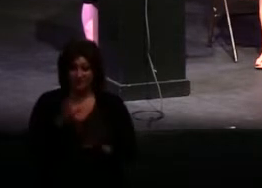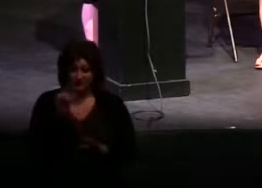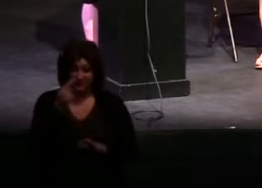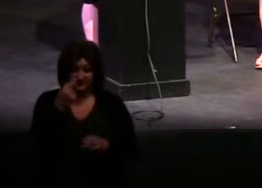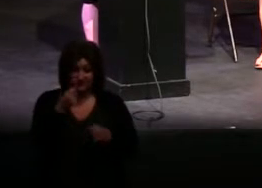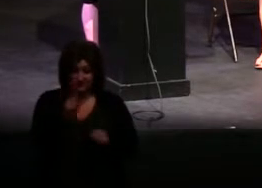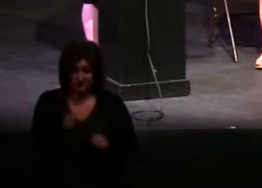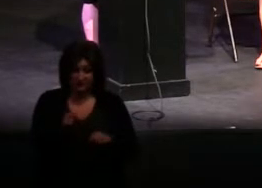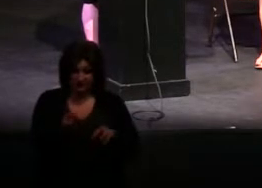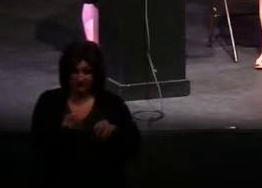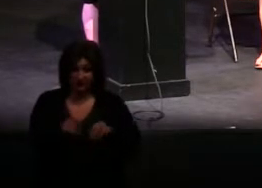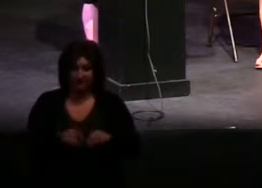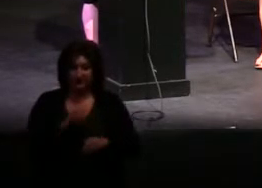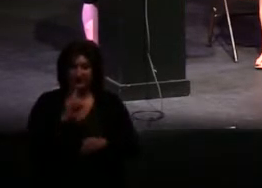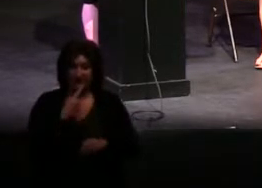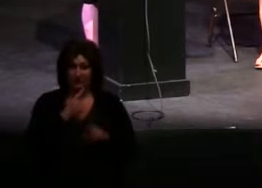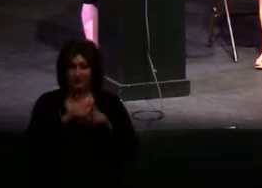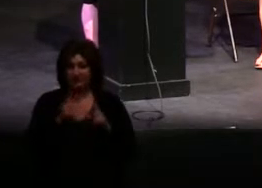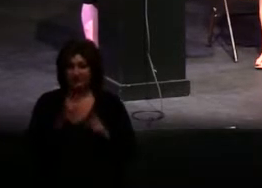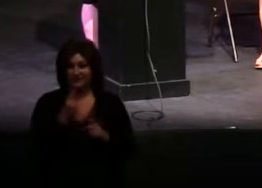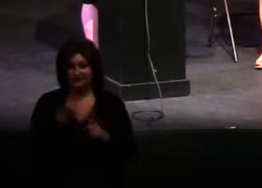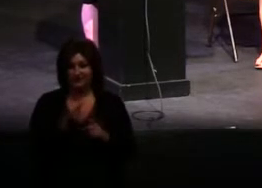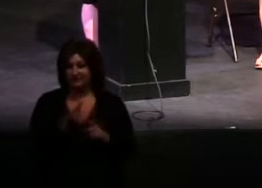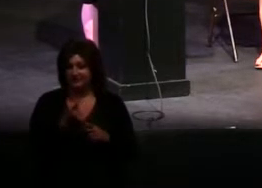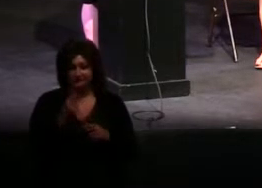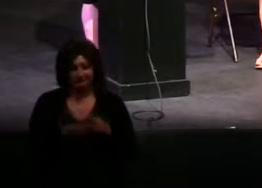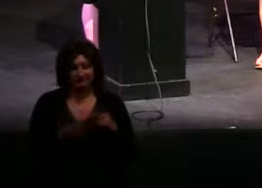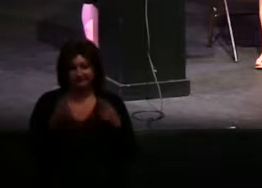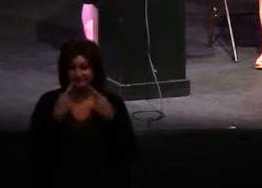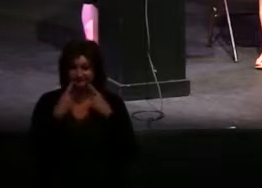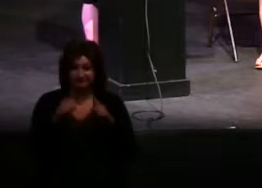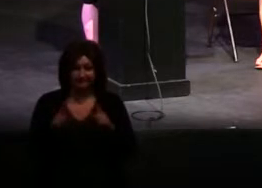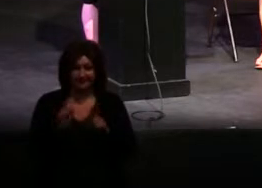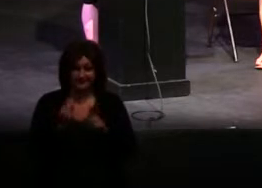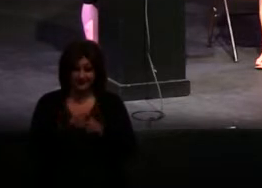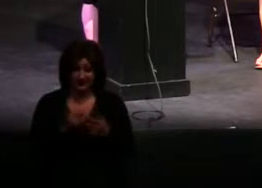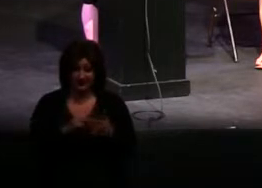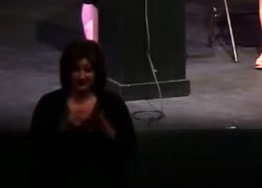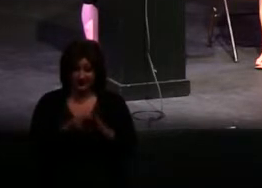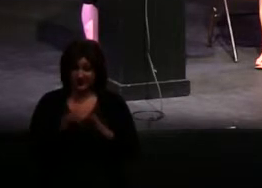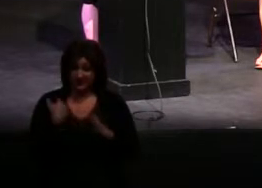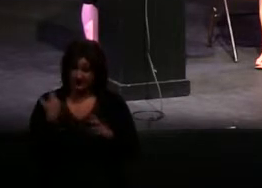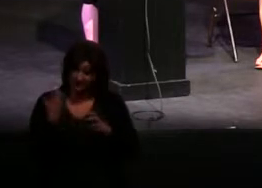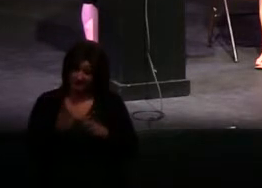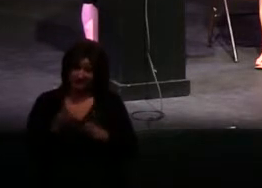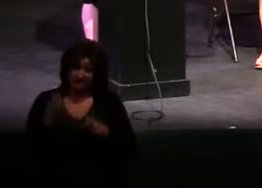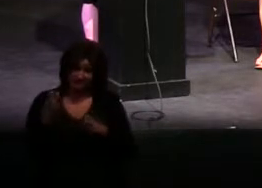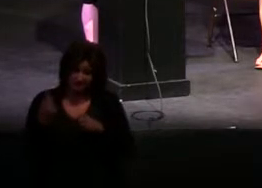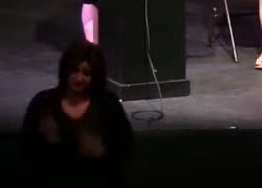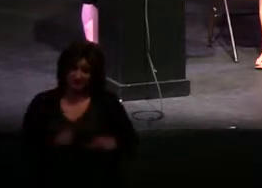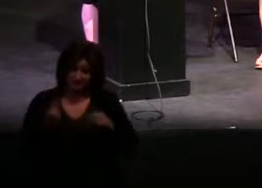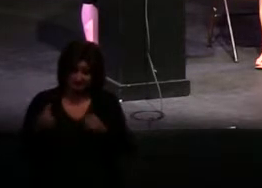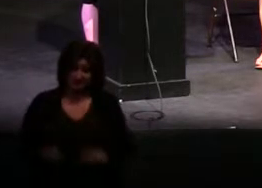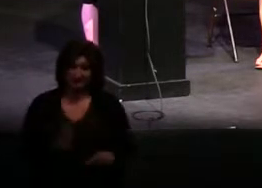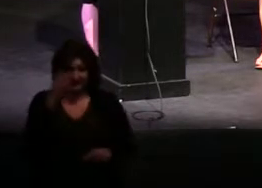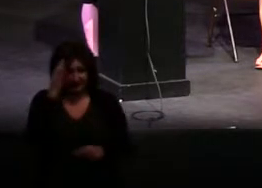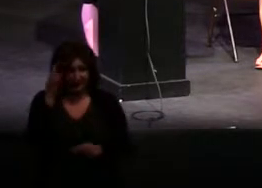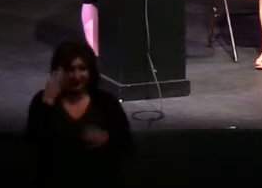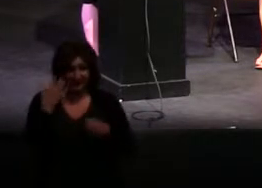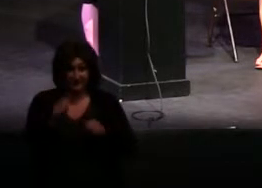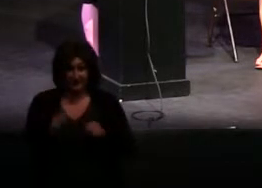plant corn, but that it was just one of those no-win situations, meaning that no matter how hard the Indians fought against